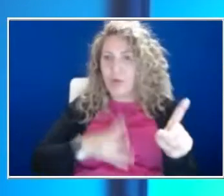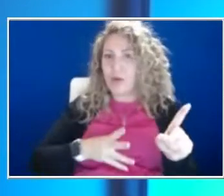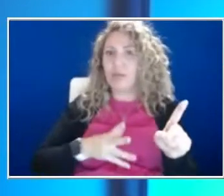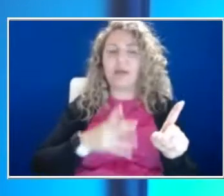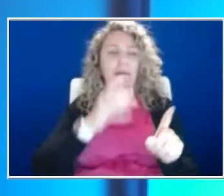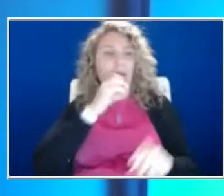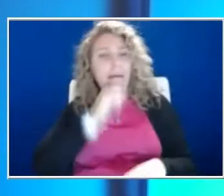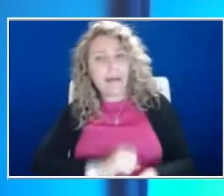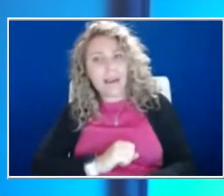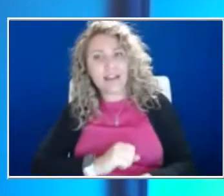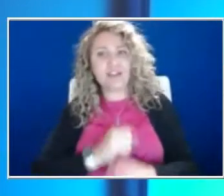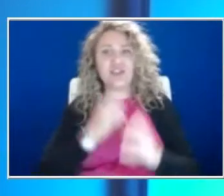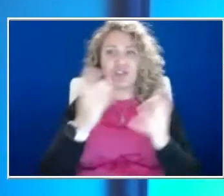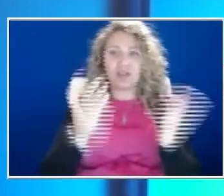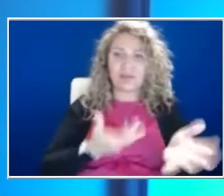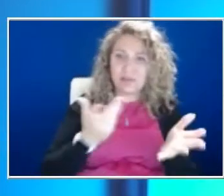ages,